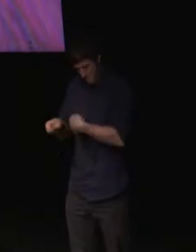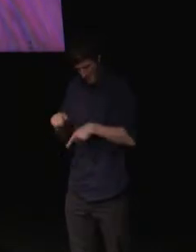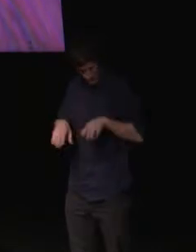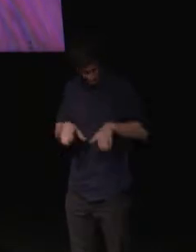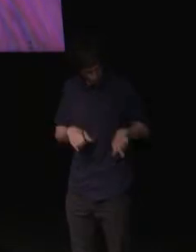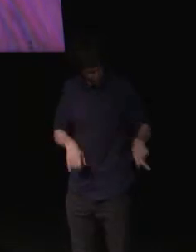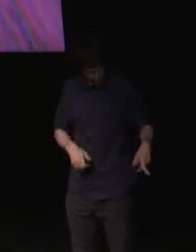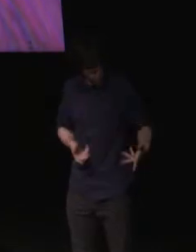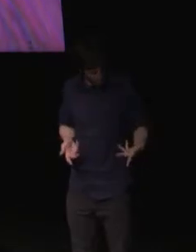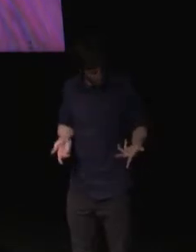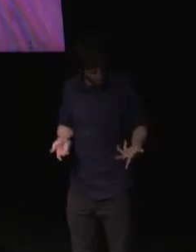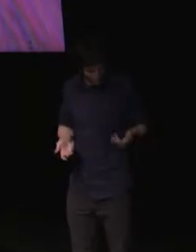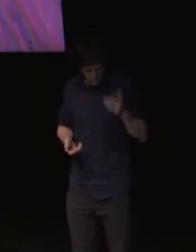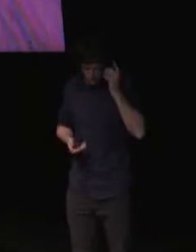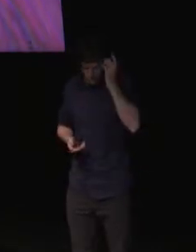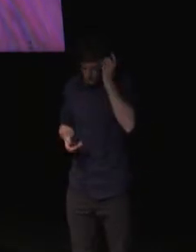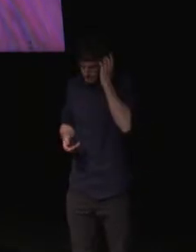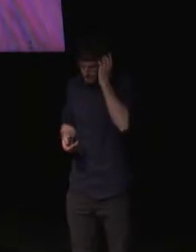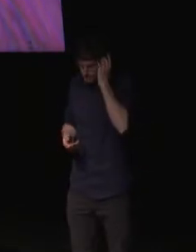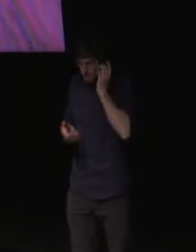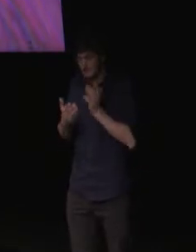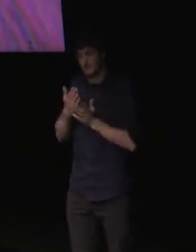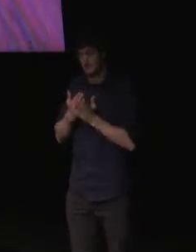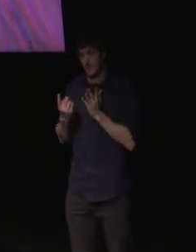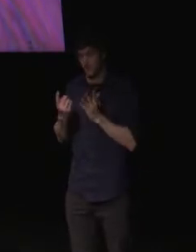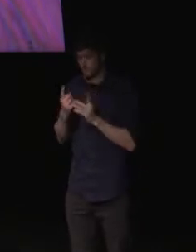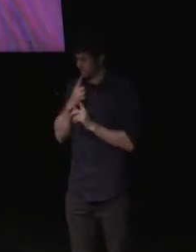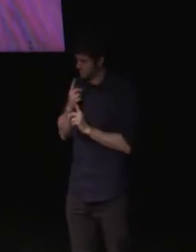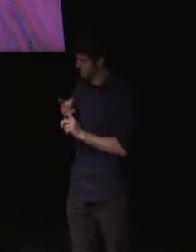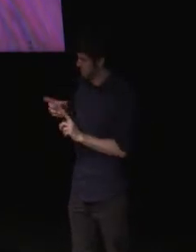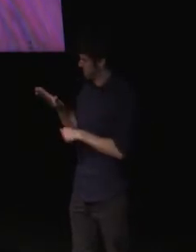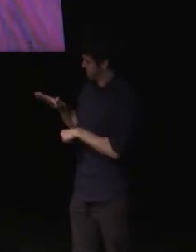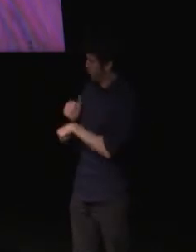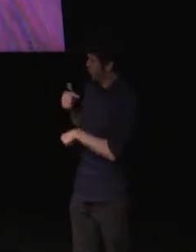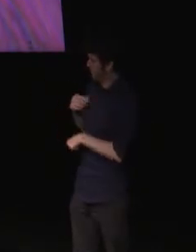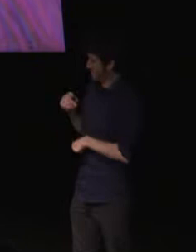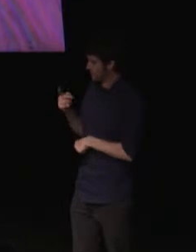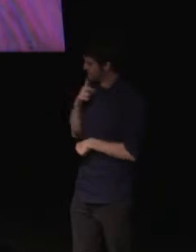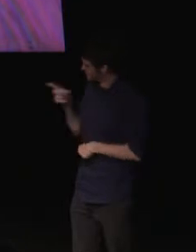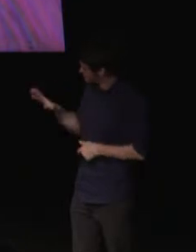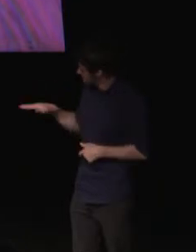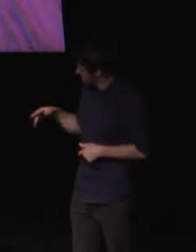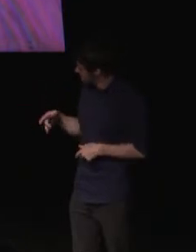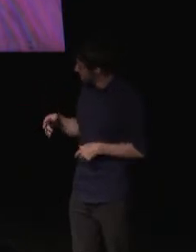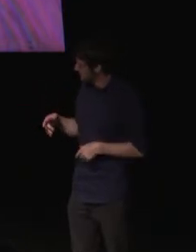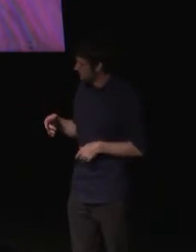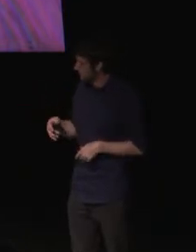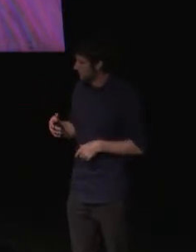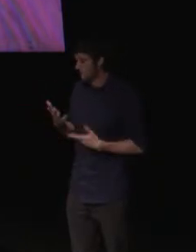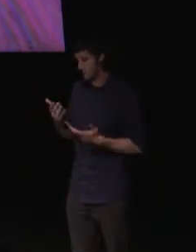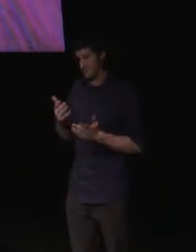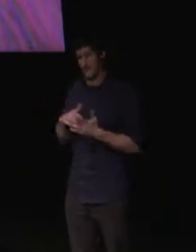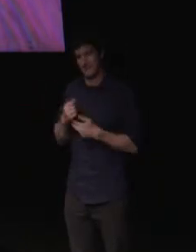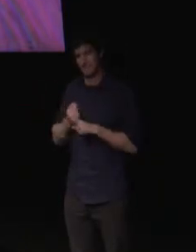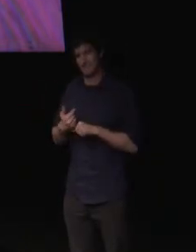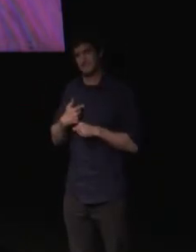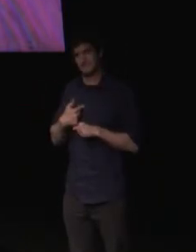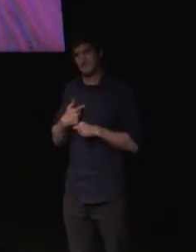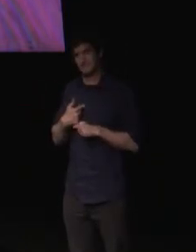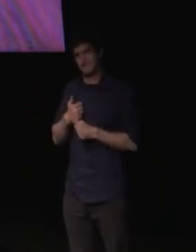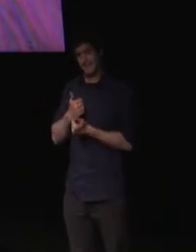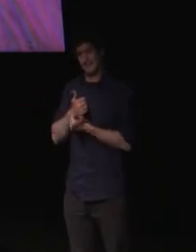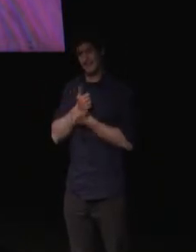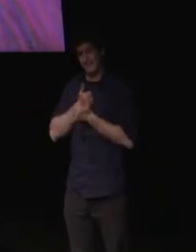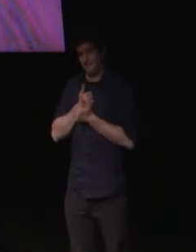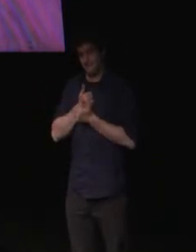doing. And somebody actually called me out on this, and I thought it was pretty interesting, which makes me again love that